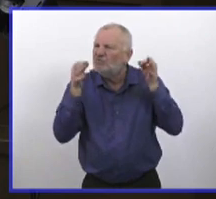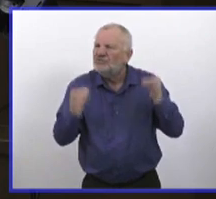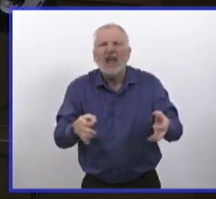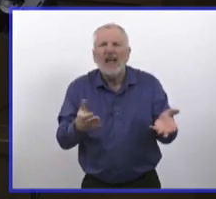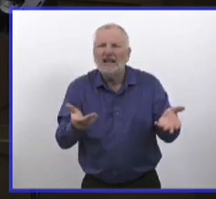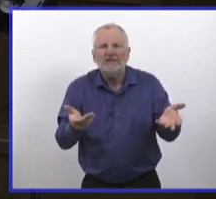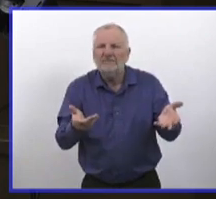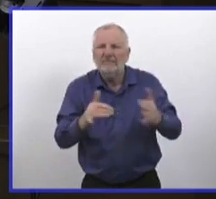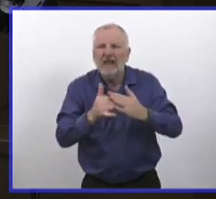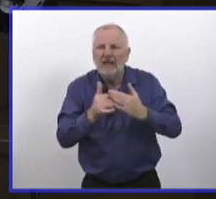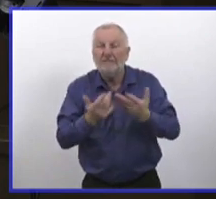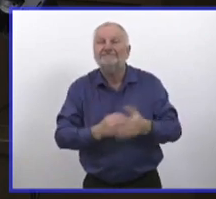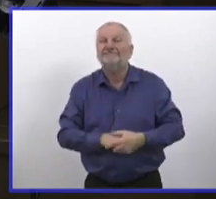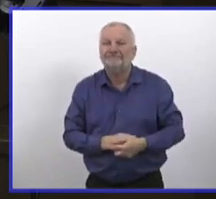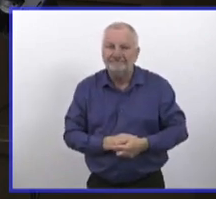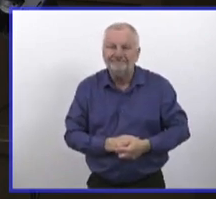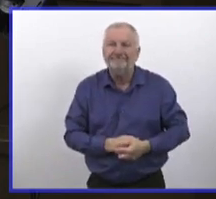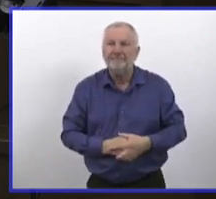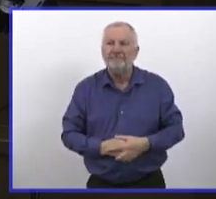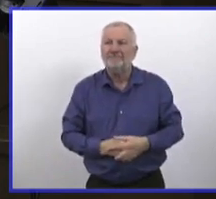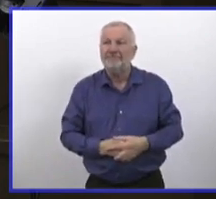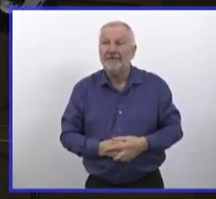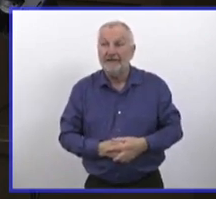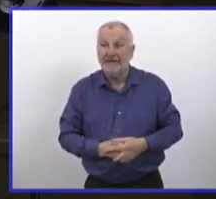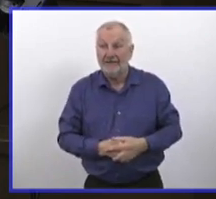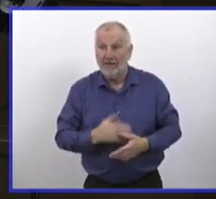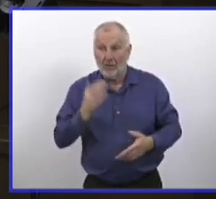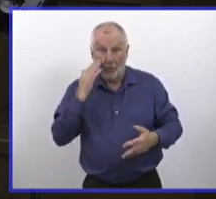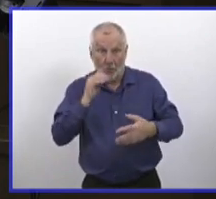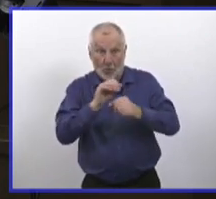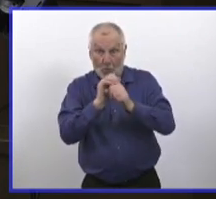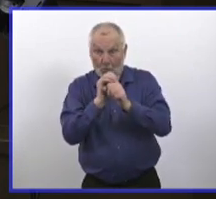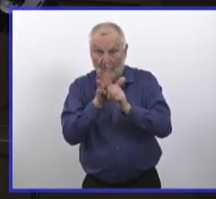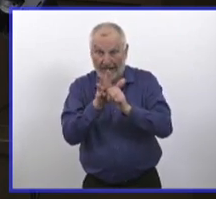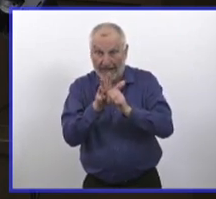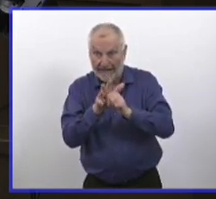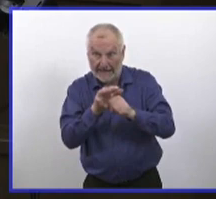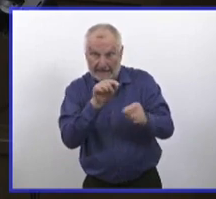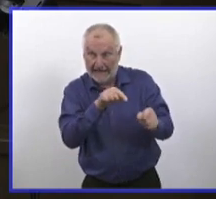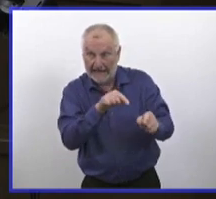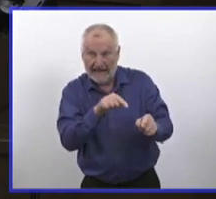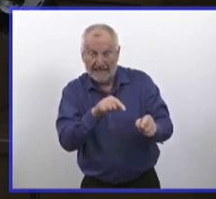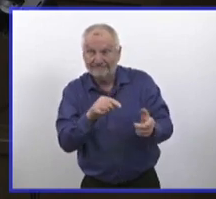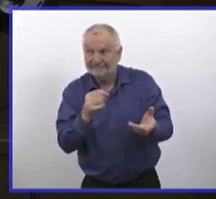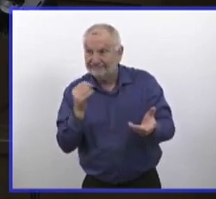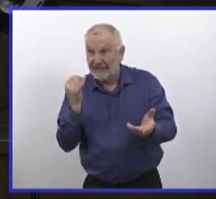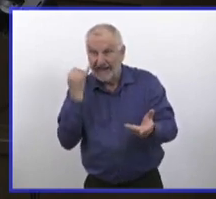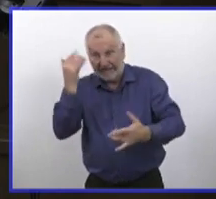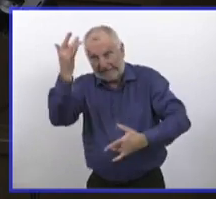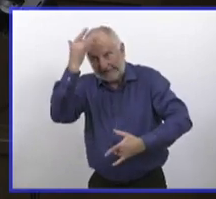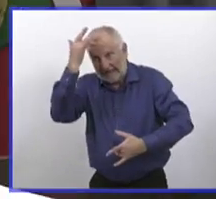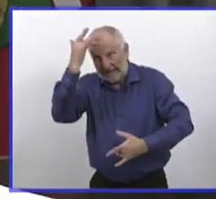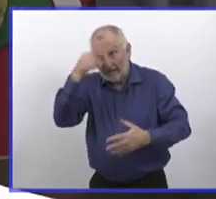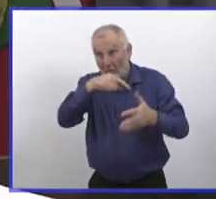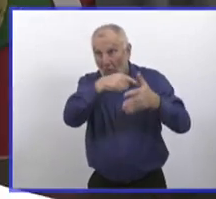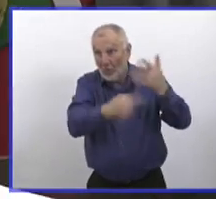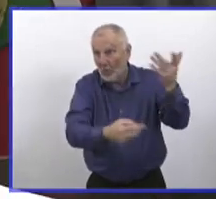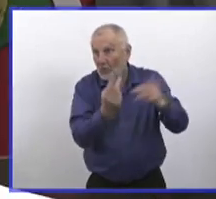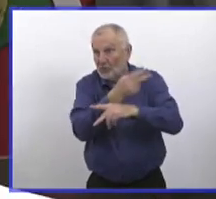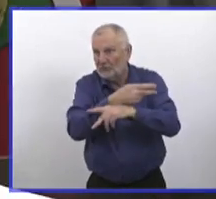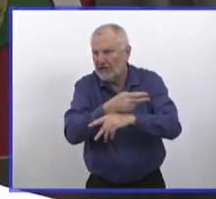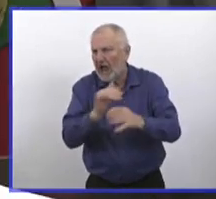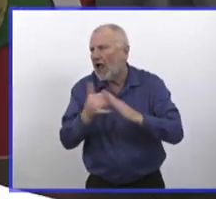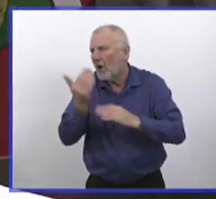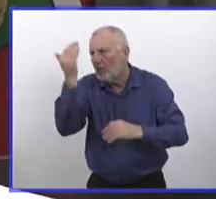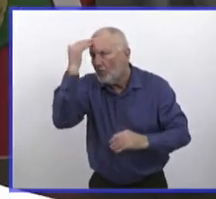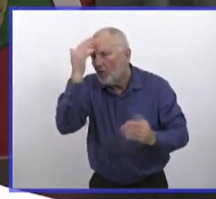guess some of the things that COVID can impact that required these folks to be on Priority List 1? Sure. So we